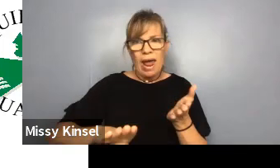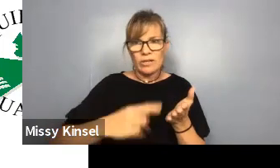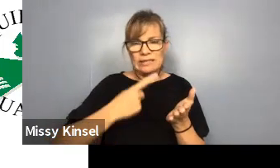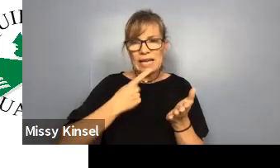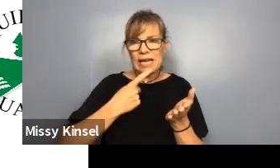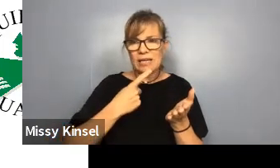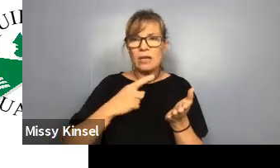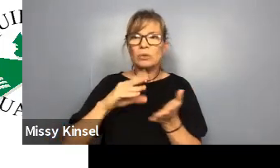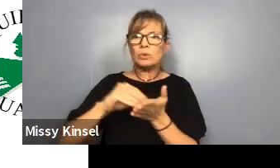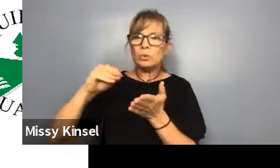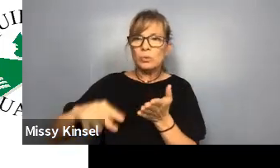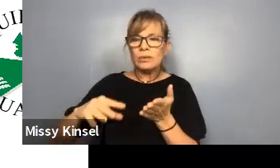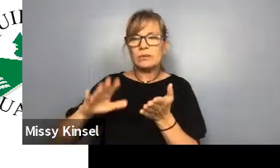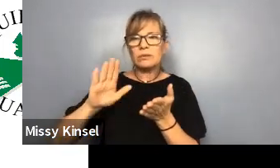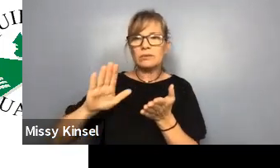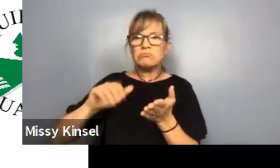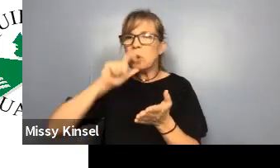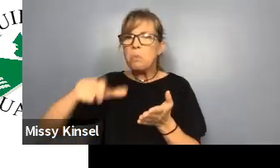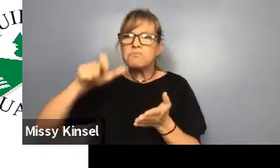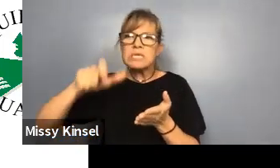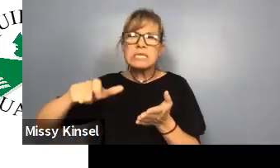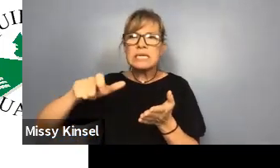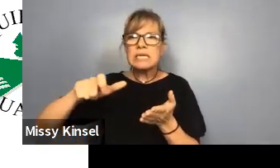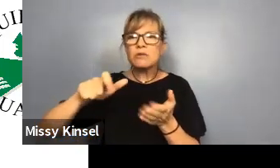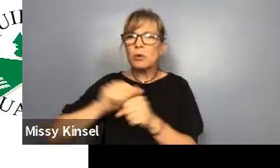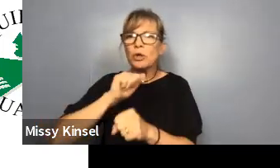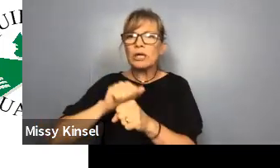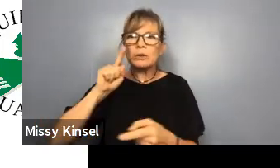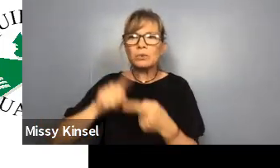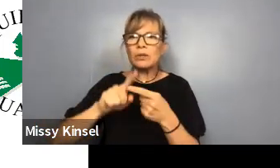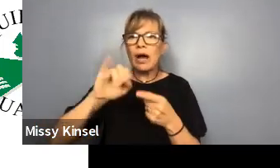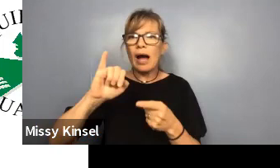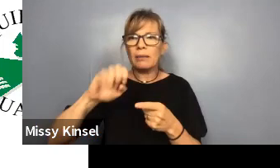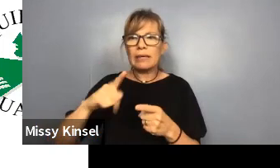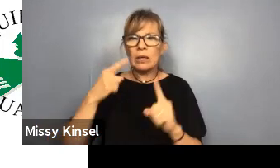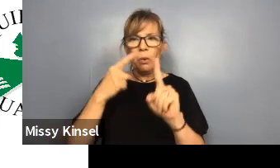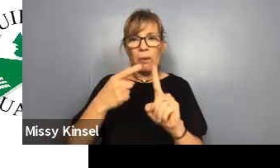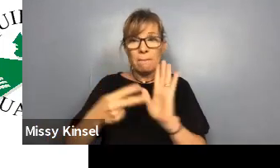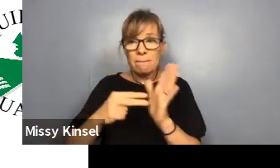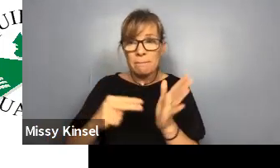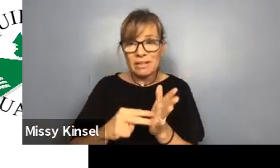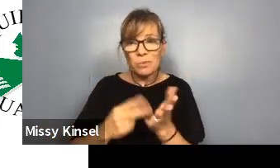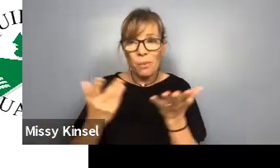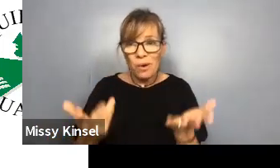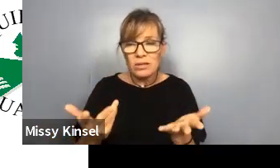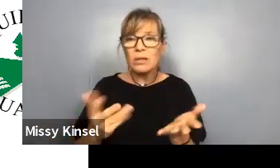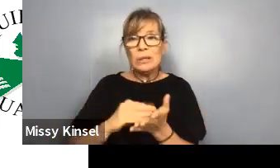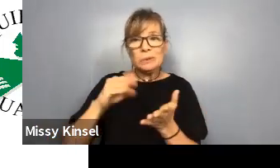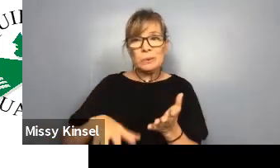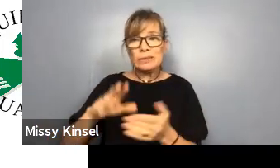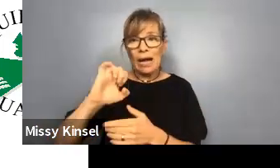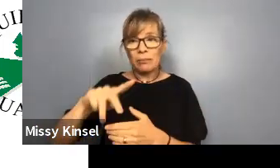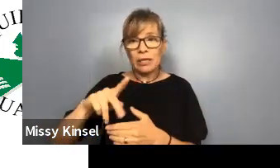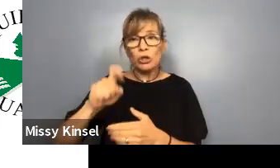that students don't need to be working towards their IEP goals. So in other words, students' IEP should